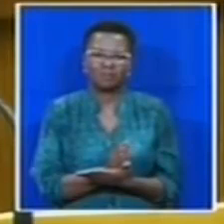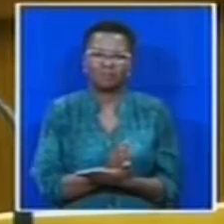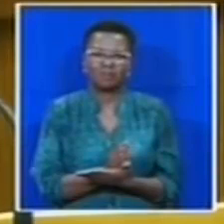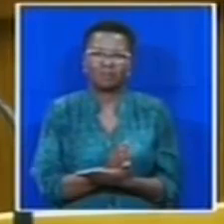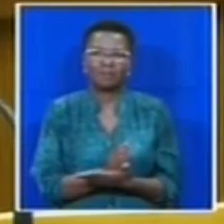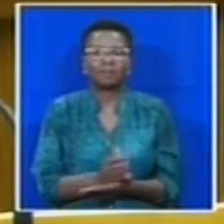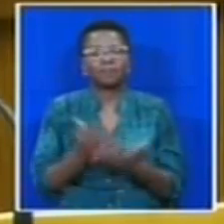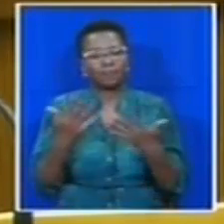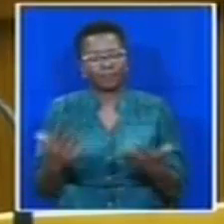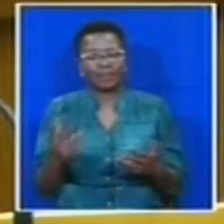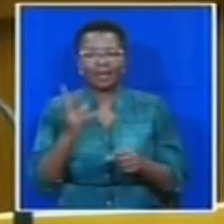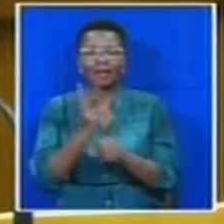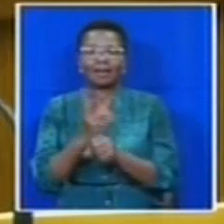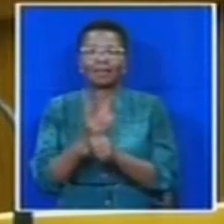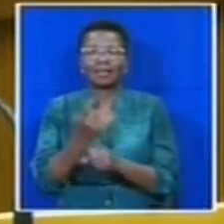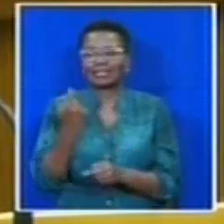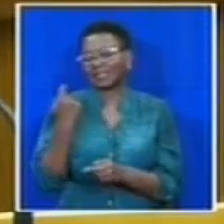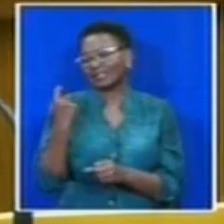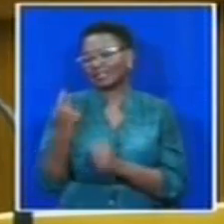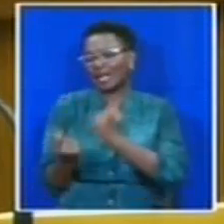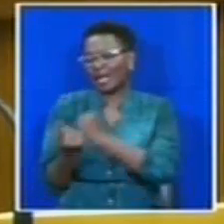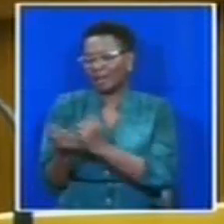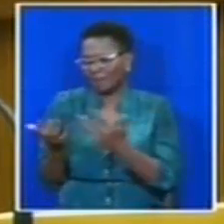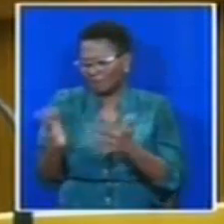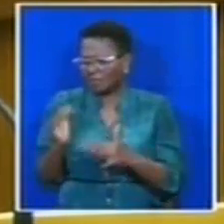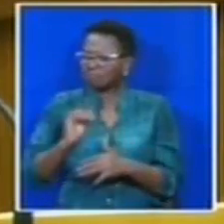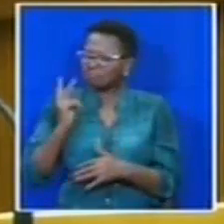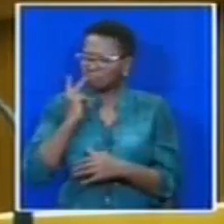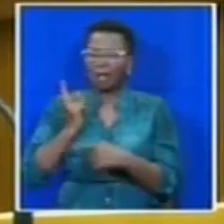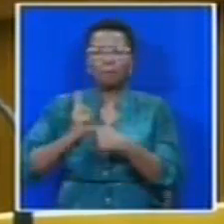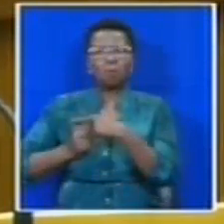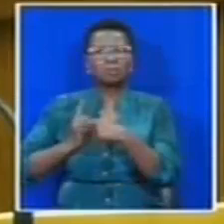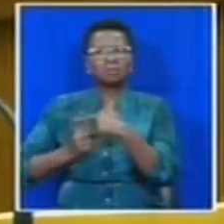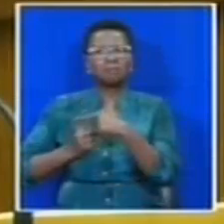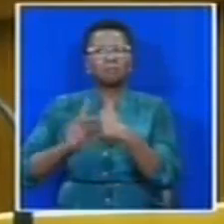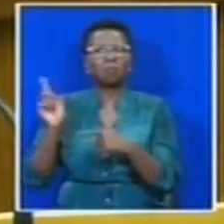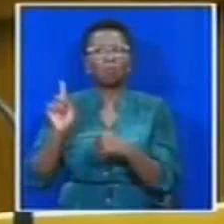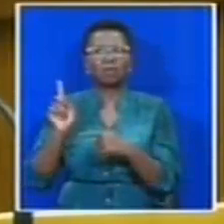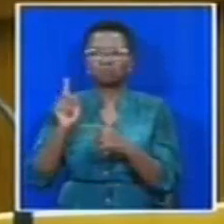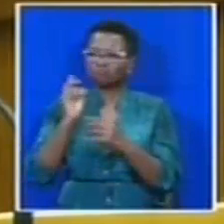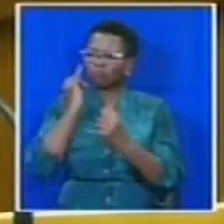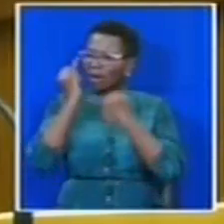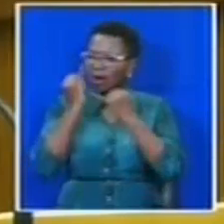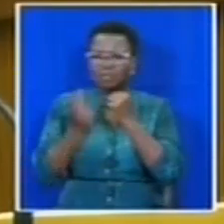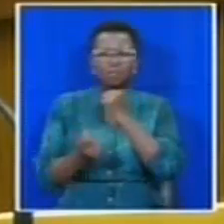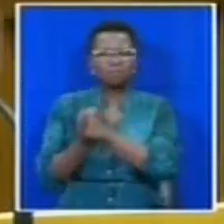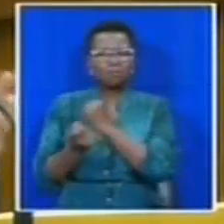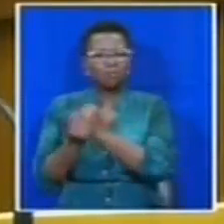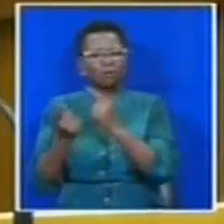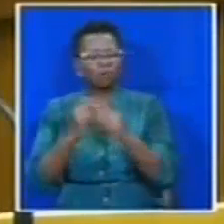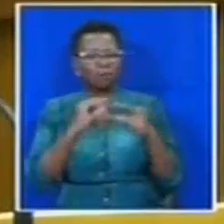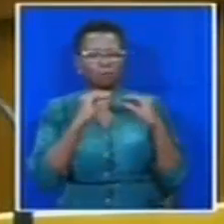And one of the joys of the more recent period has been the spontaneous initiative taken from the private